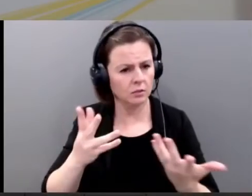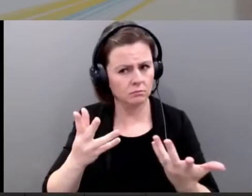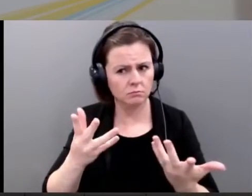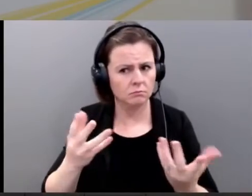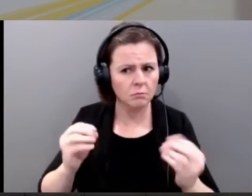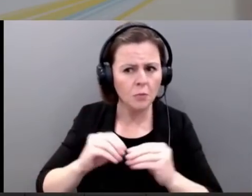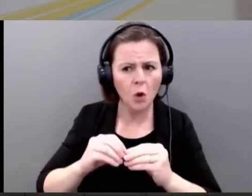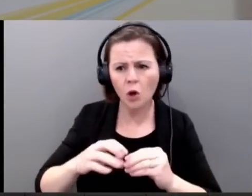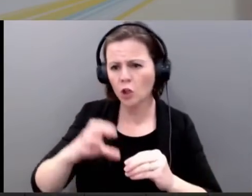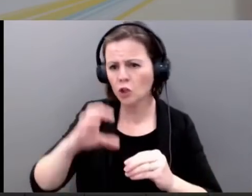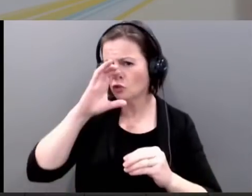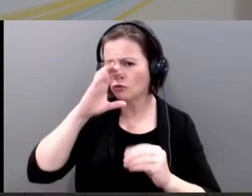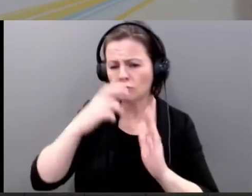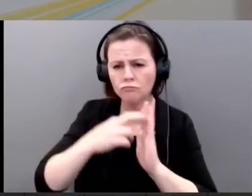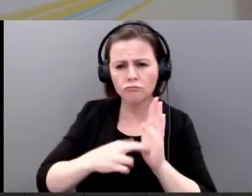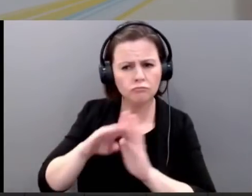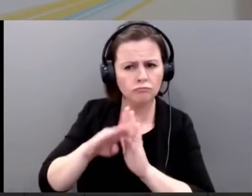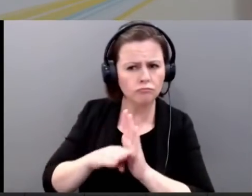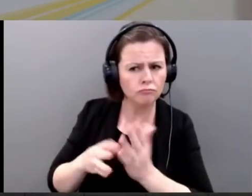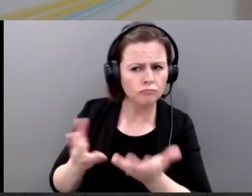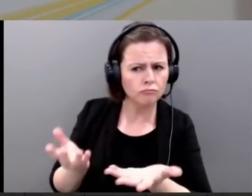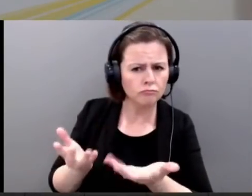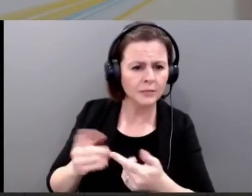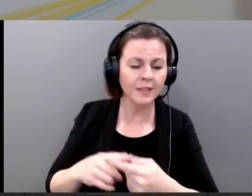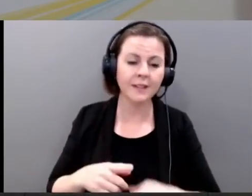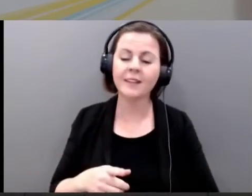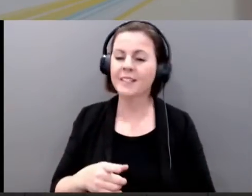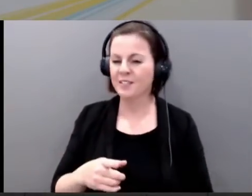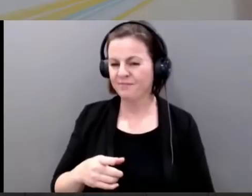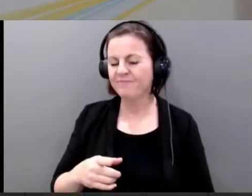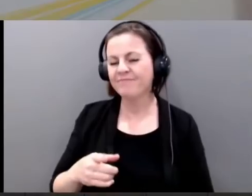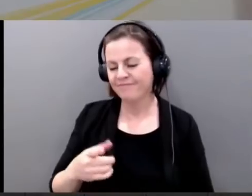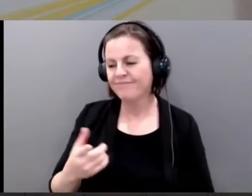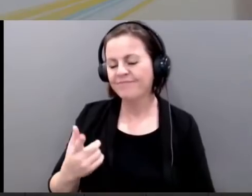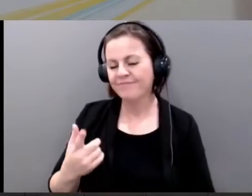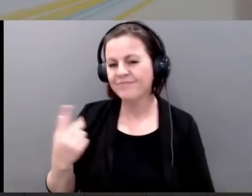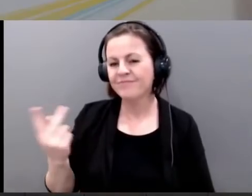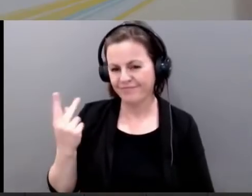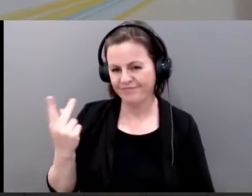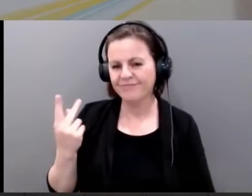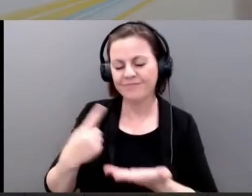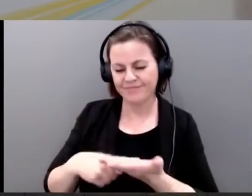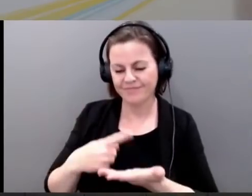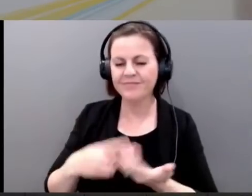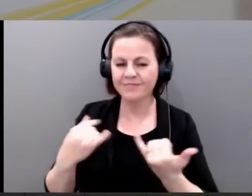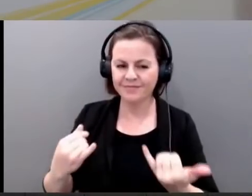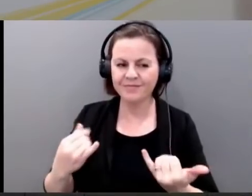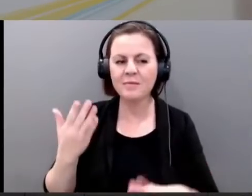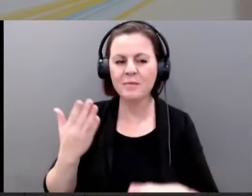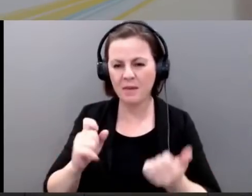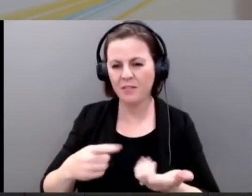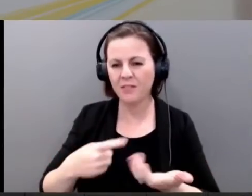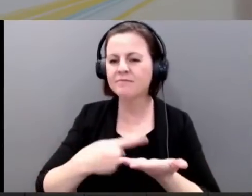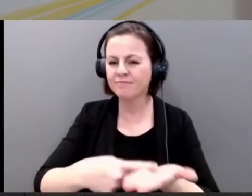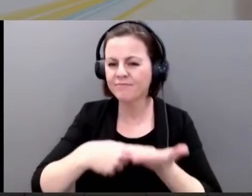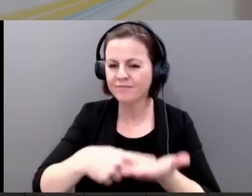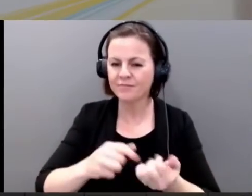today, and that we may need to have conversations with both UPI and Holland College about